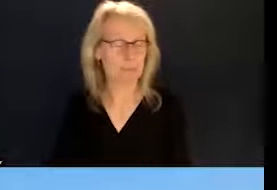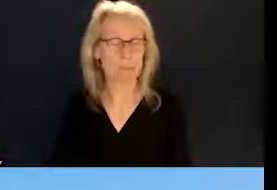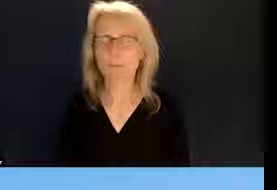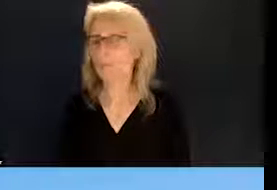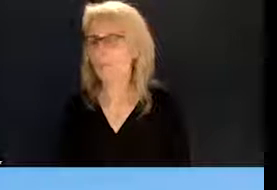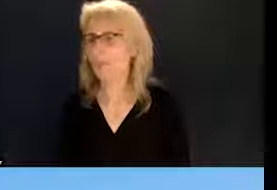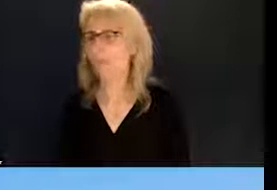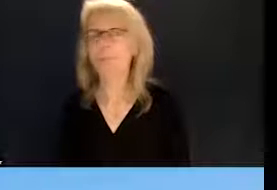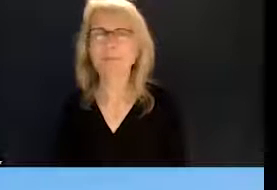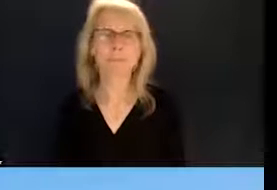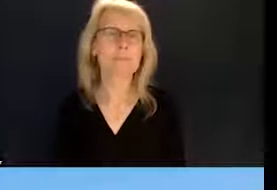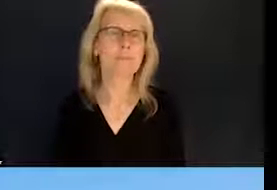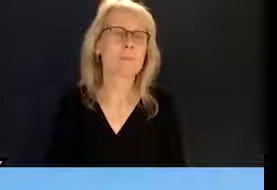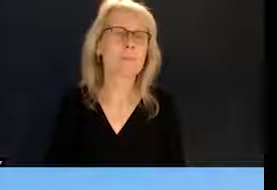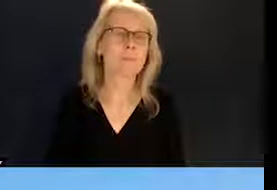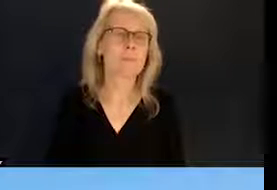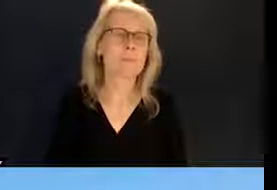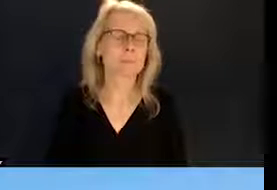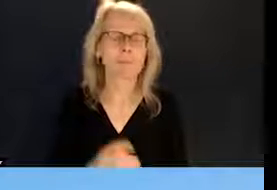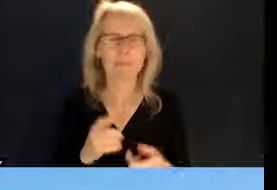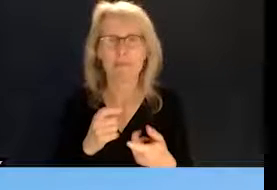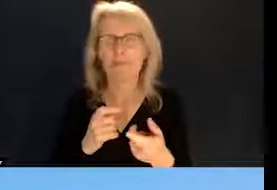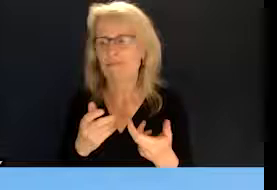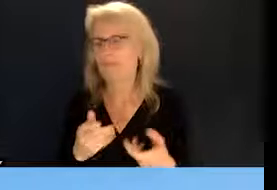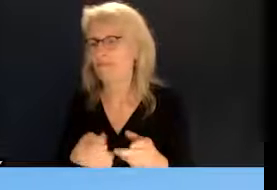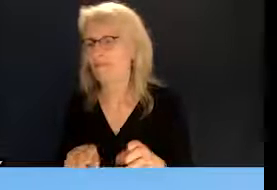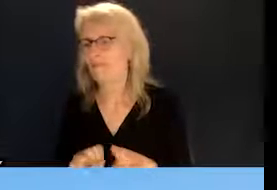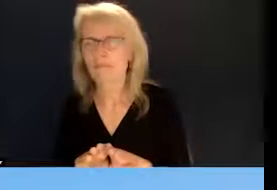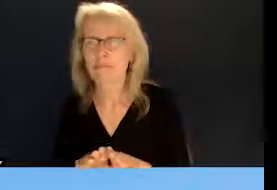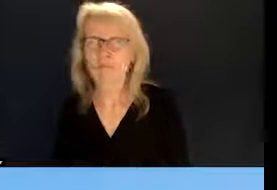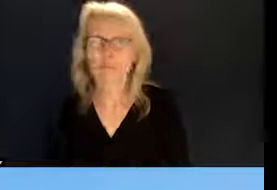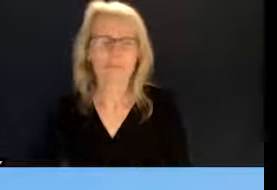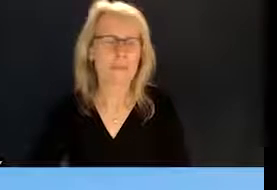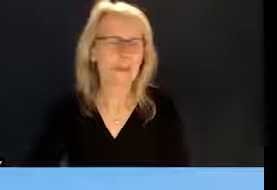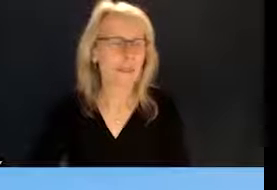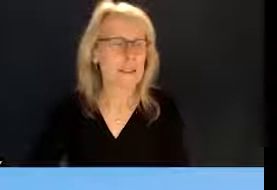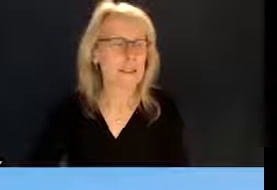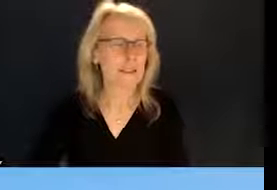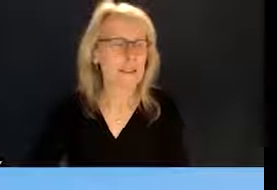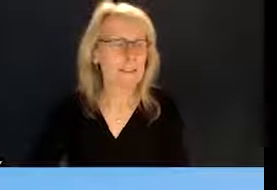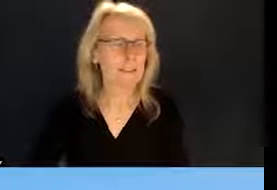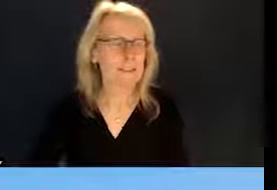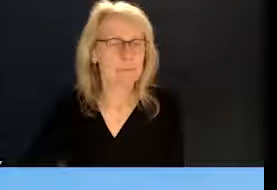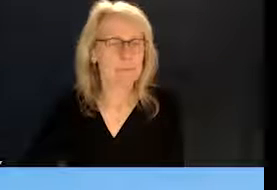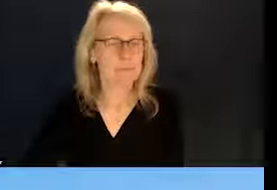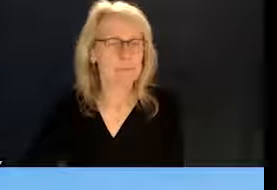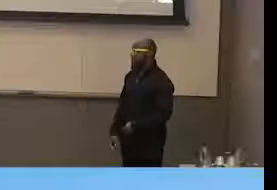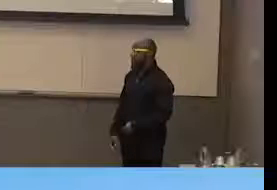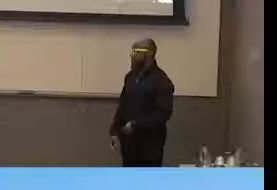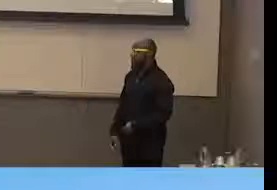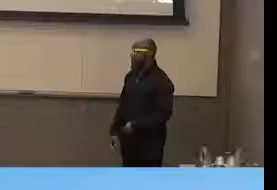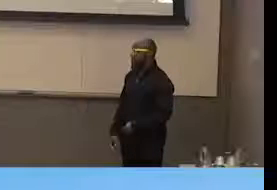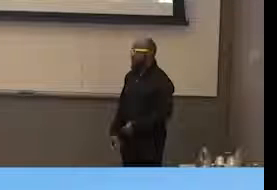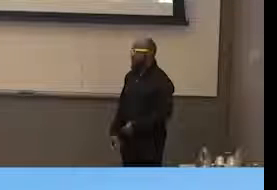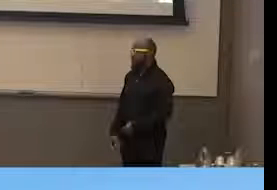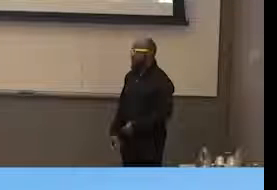Speaking of stories, then Nilu from our class wants to know, can you share any successful examples where integrating